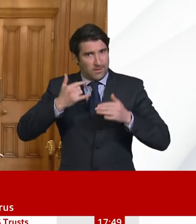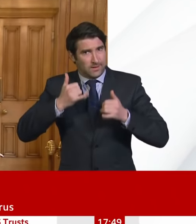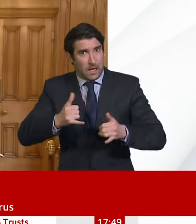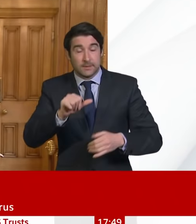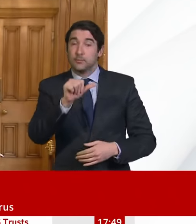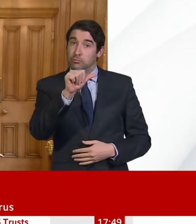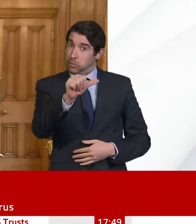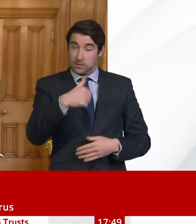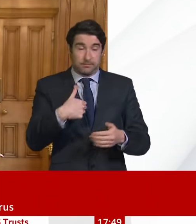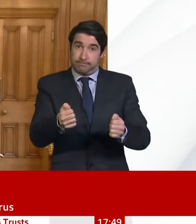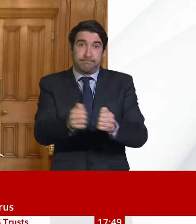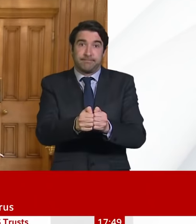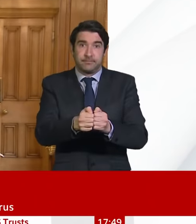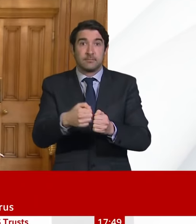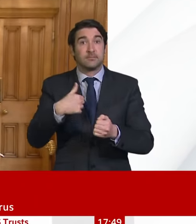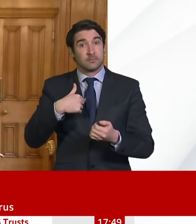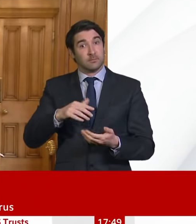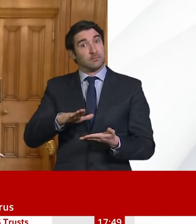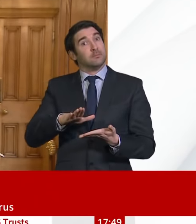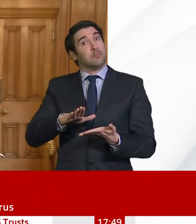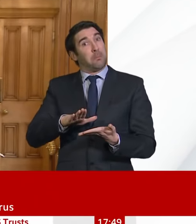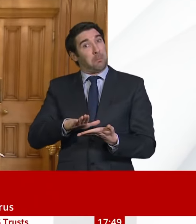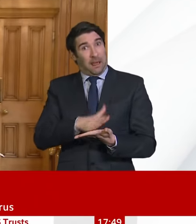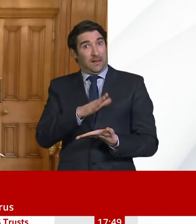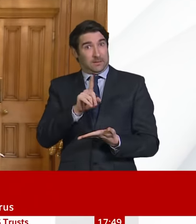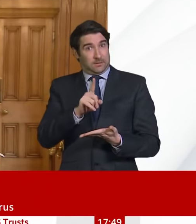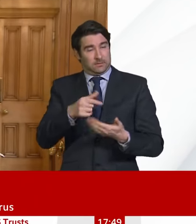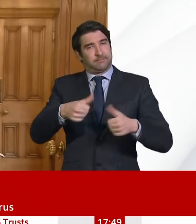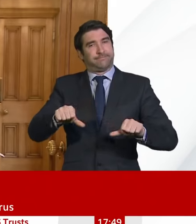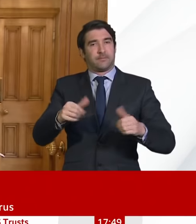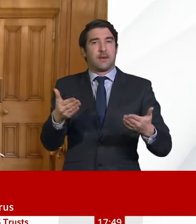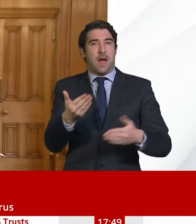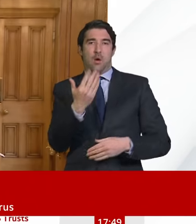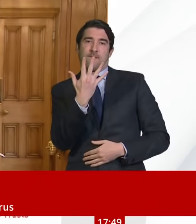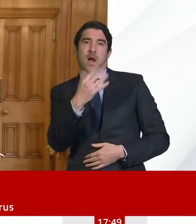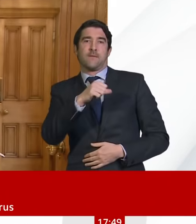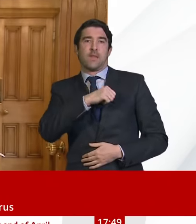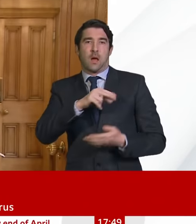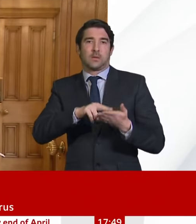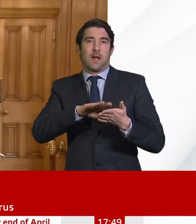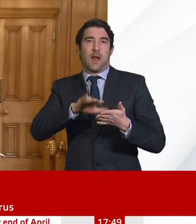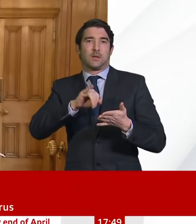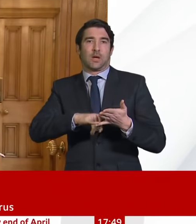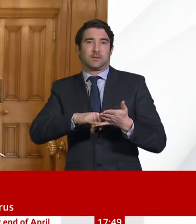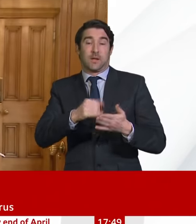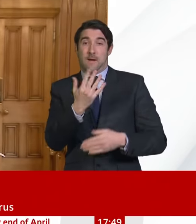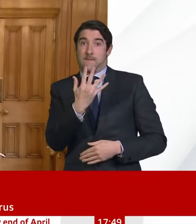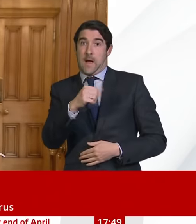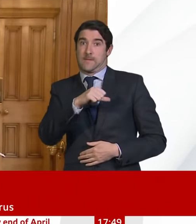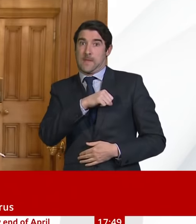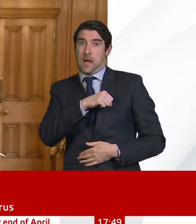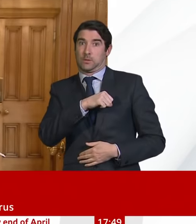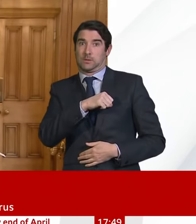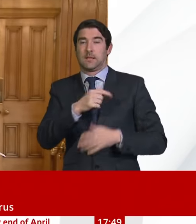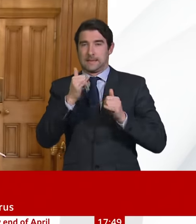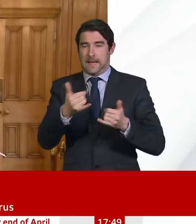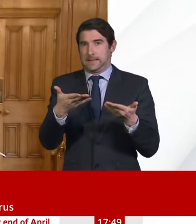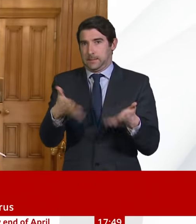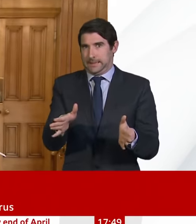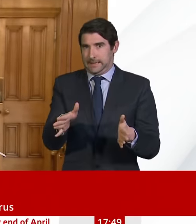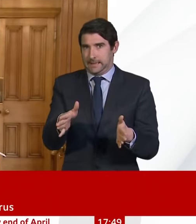test 5,000 NHS staff, and I'm also delighted that the absence figures, the number of people who aren't at work